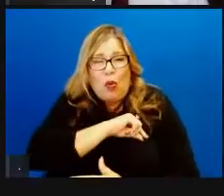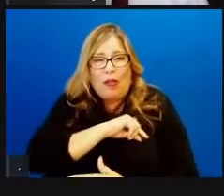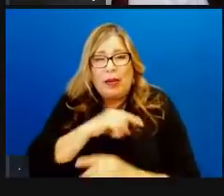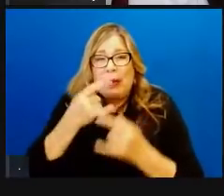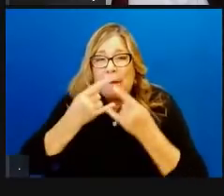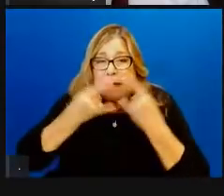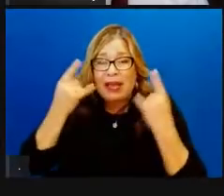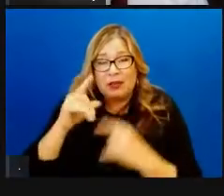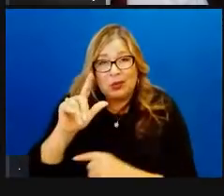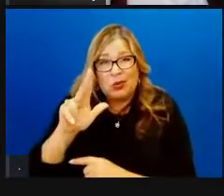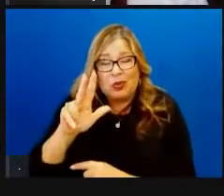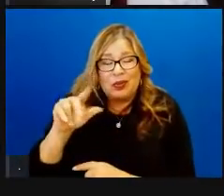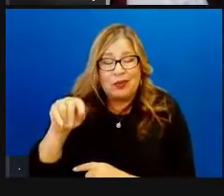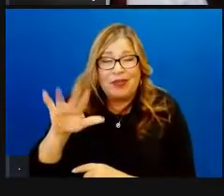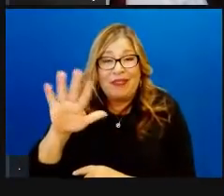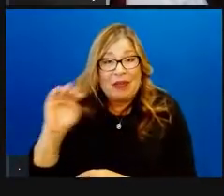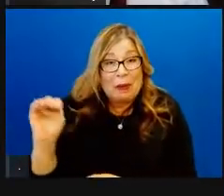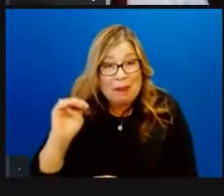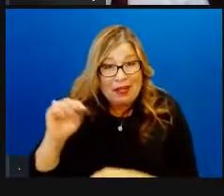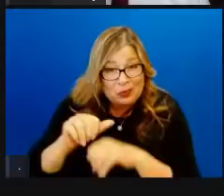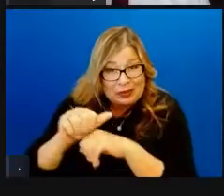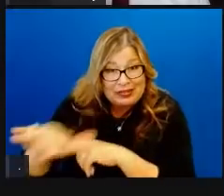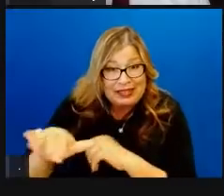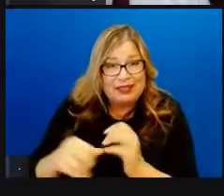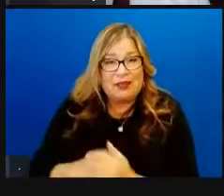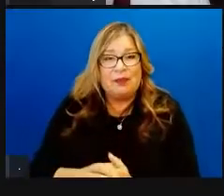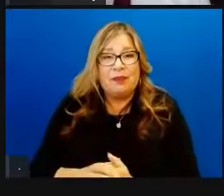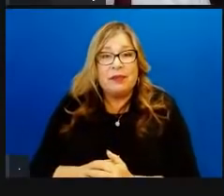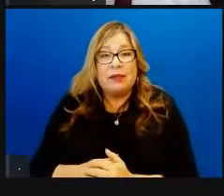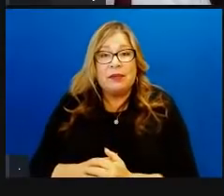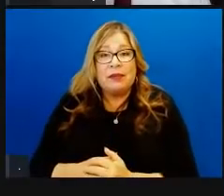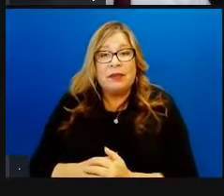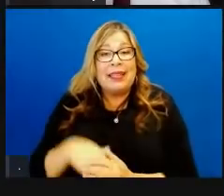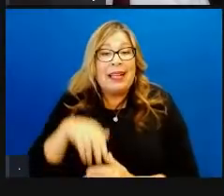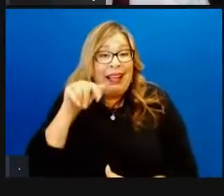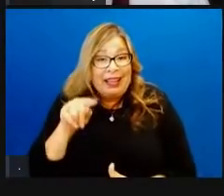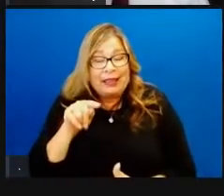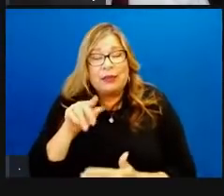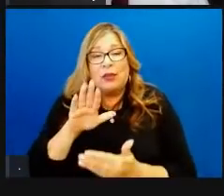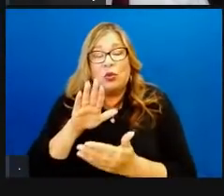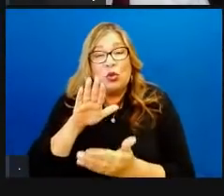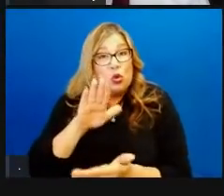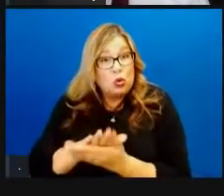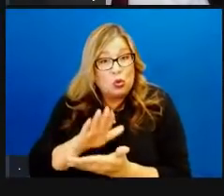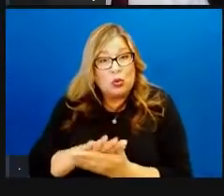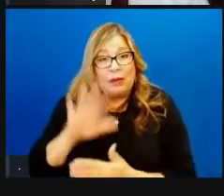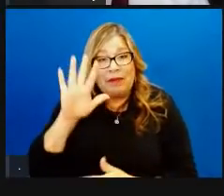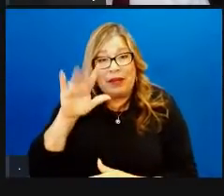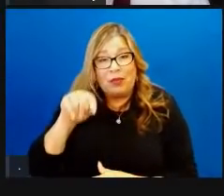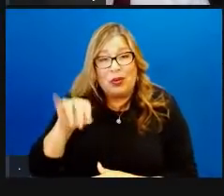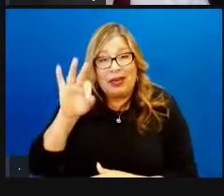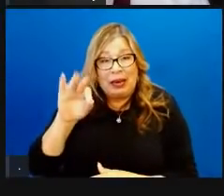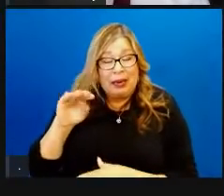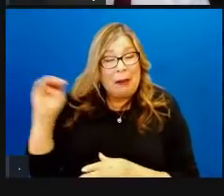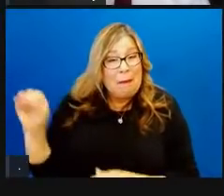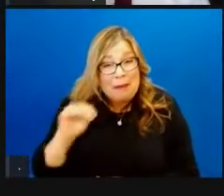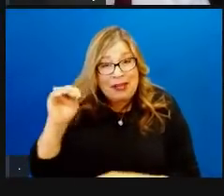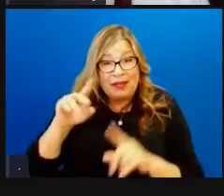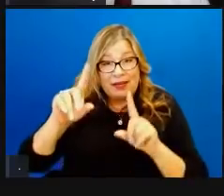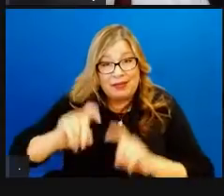6 million tests administered at schools to date. Those are state-supported school testing sites, many others that